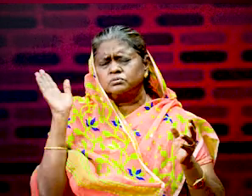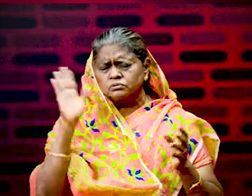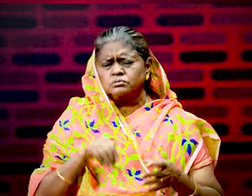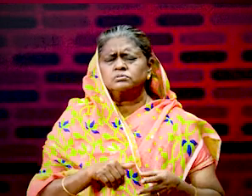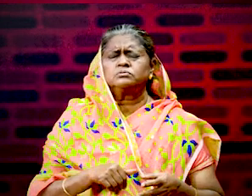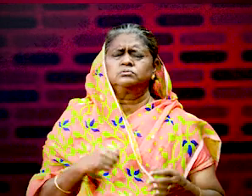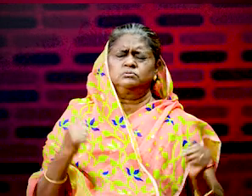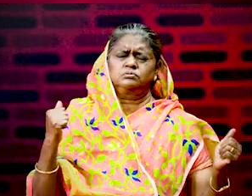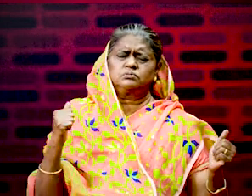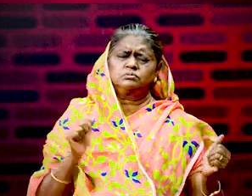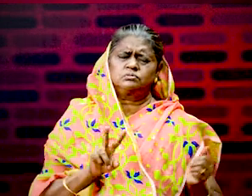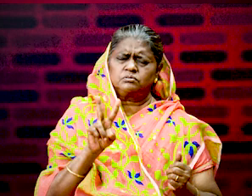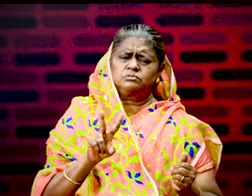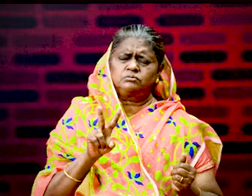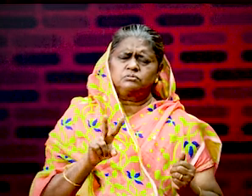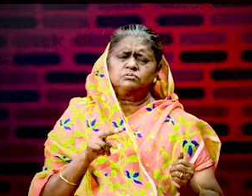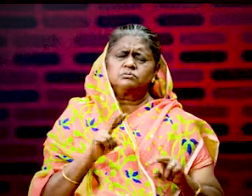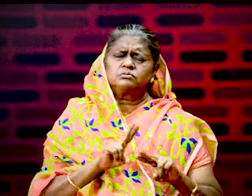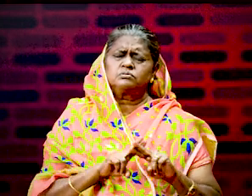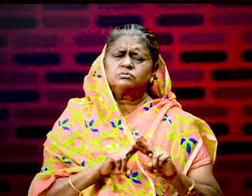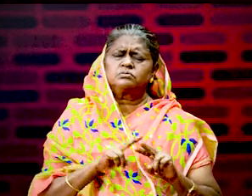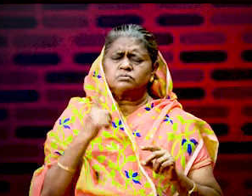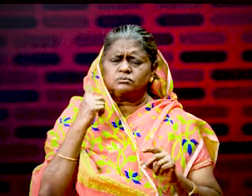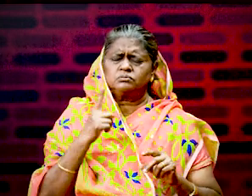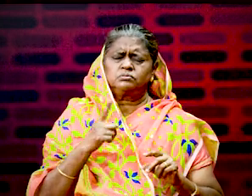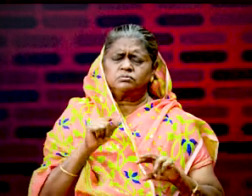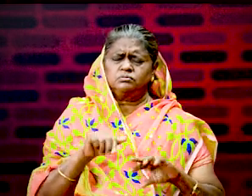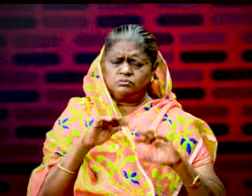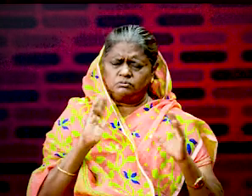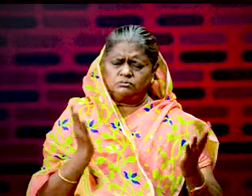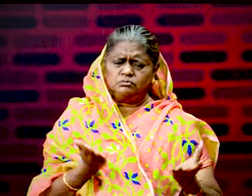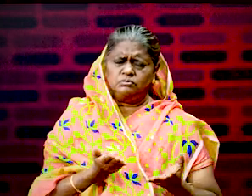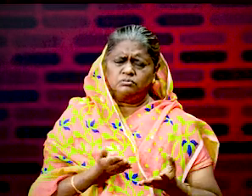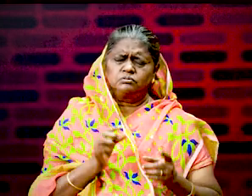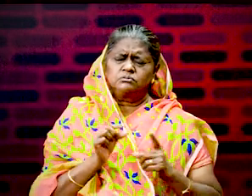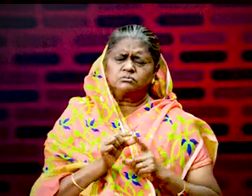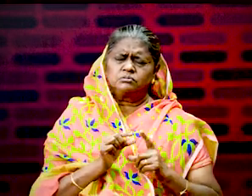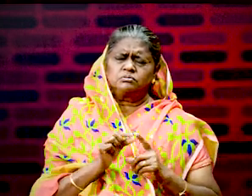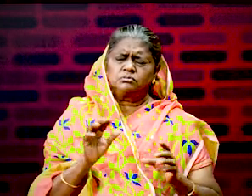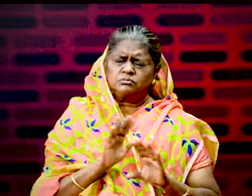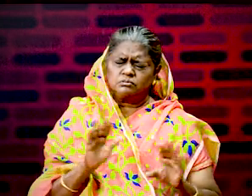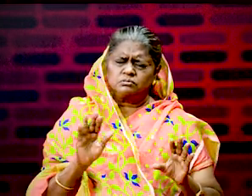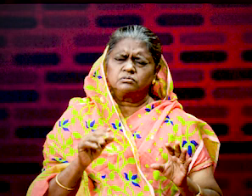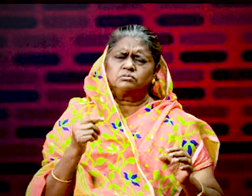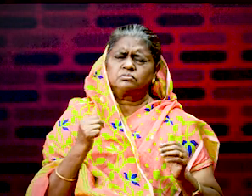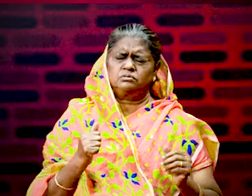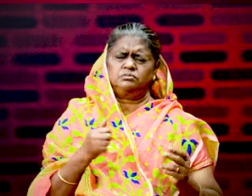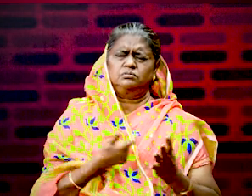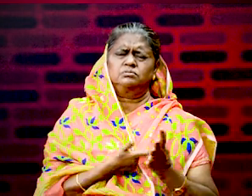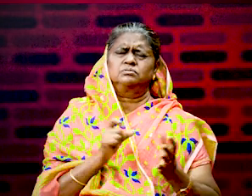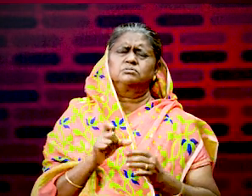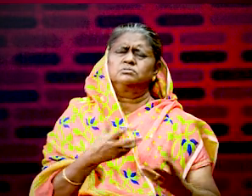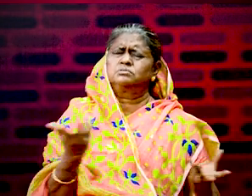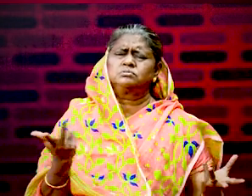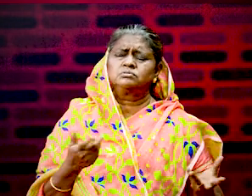will come with great vengeance. Father God, in this world, Your people are not getting justice, O God. But